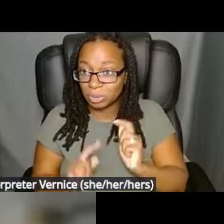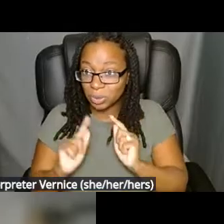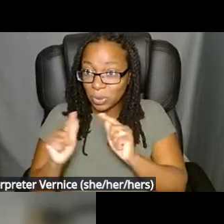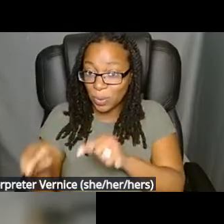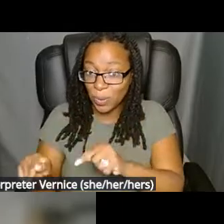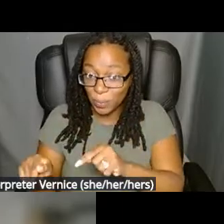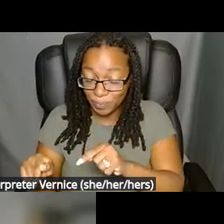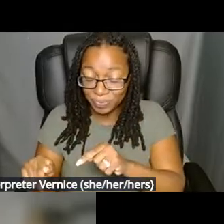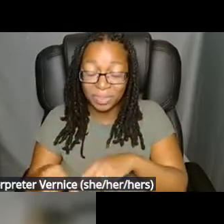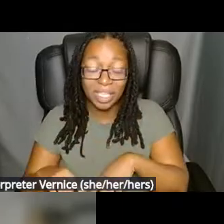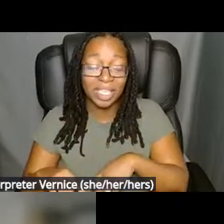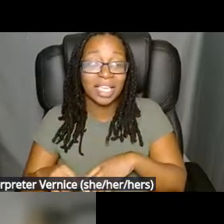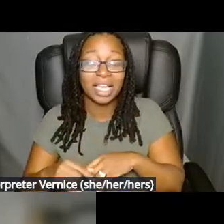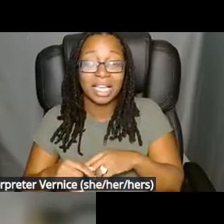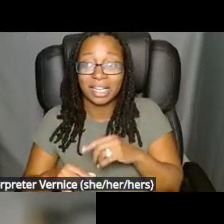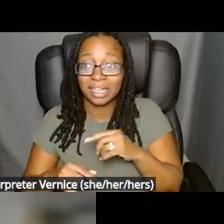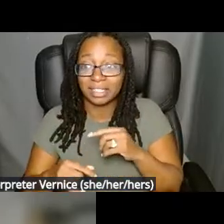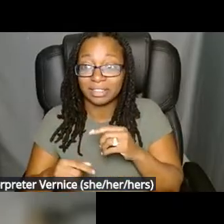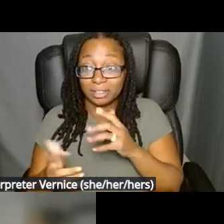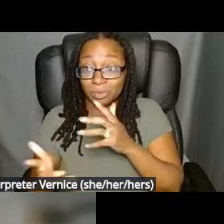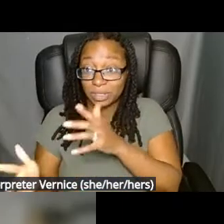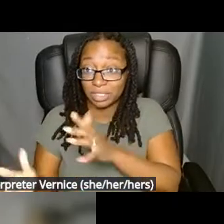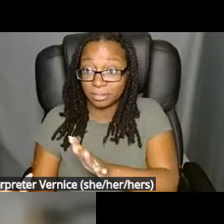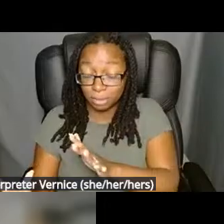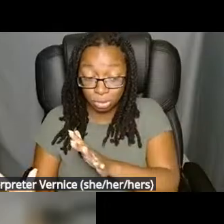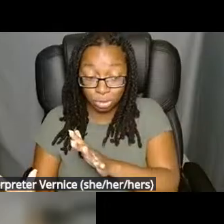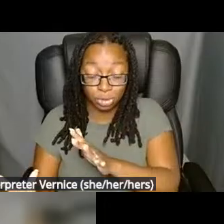from that, I basically ended up